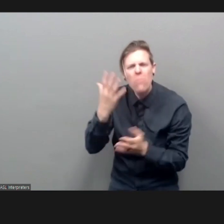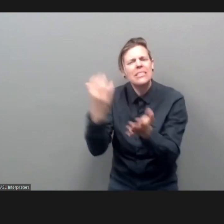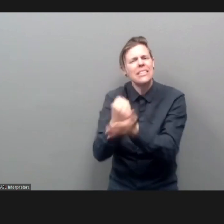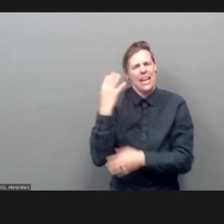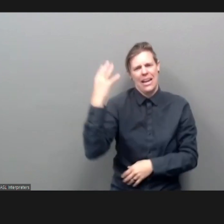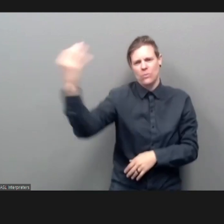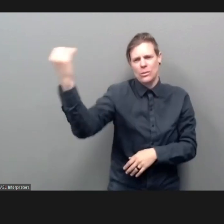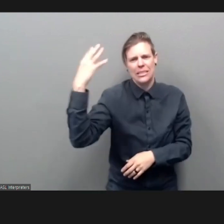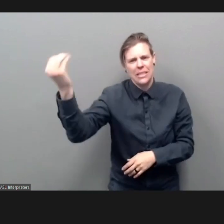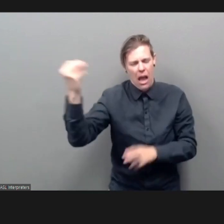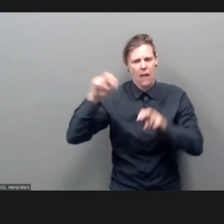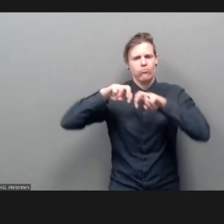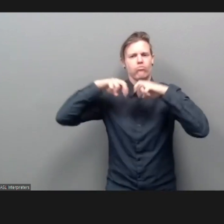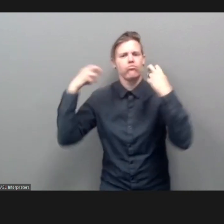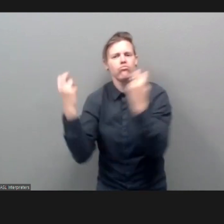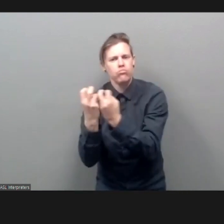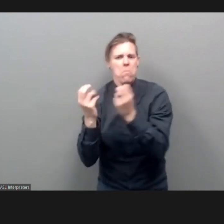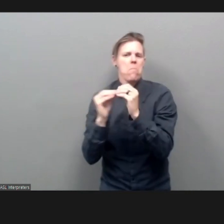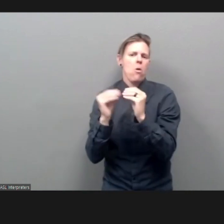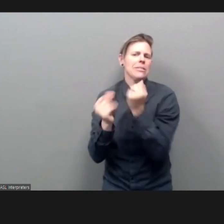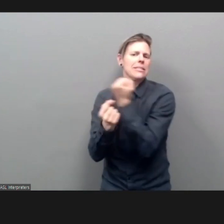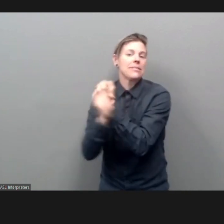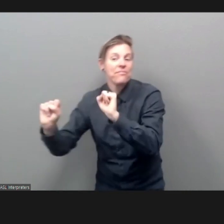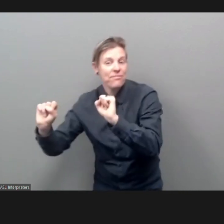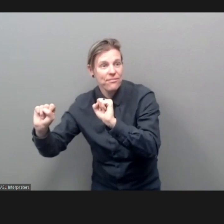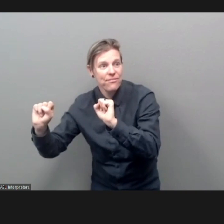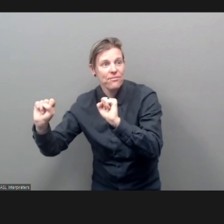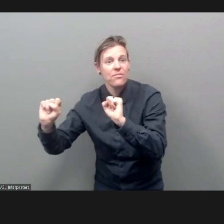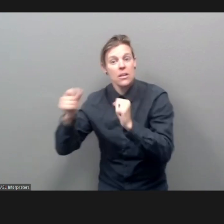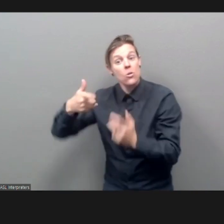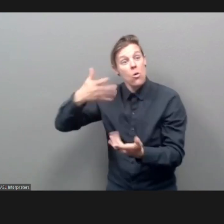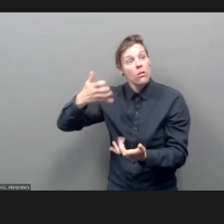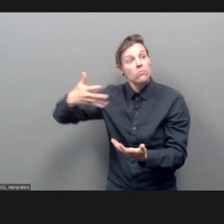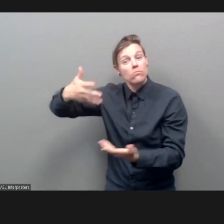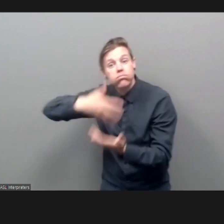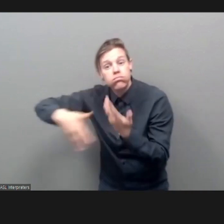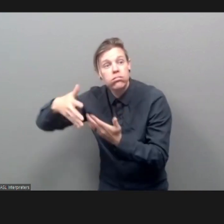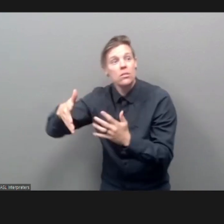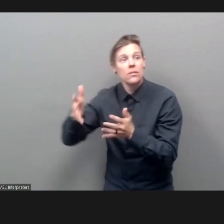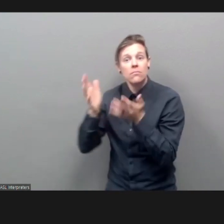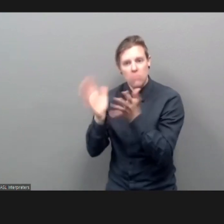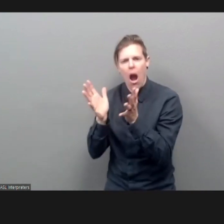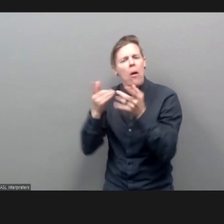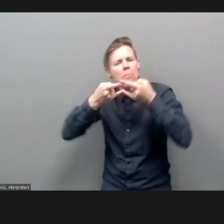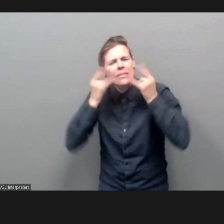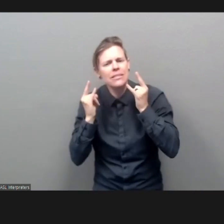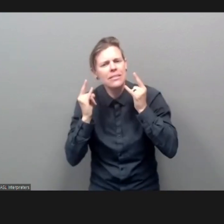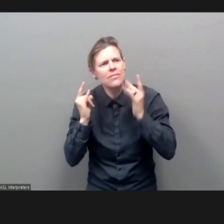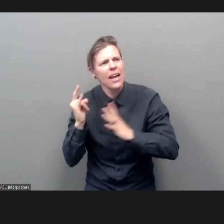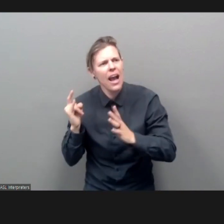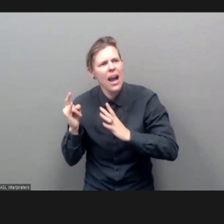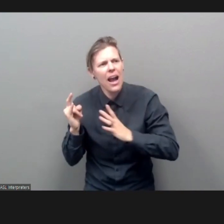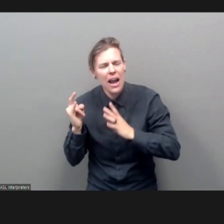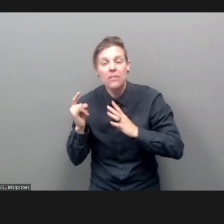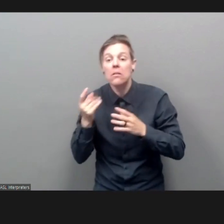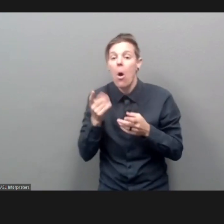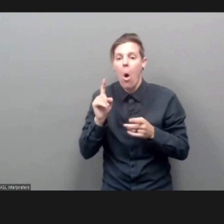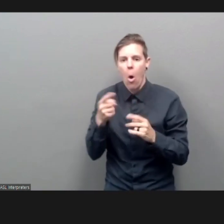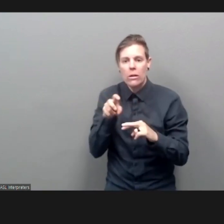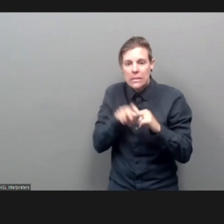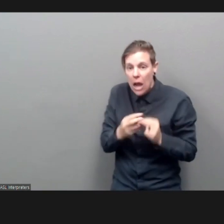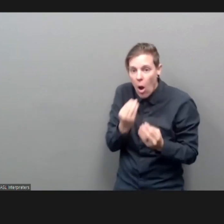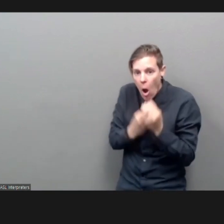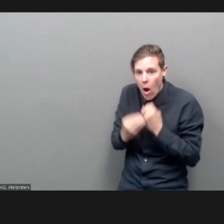do that. I do that. And I think it's meaningful in terms of just making